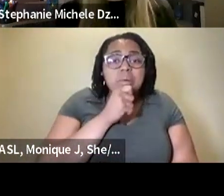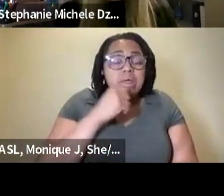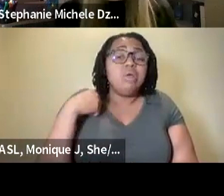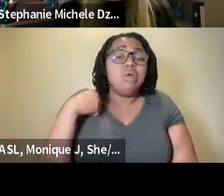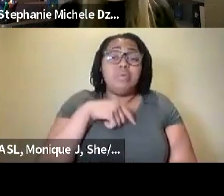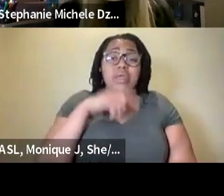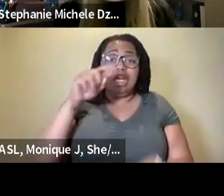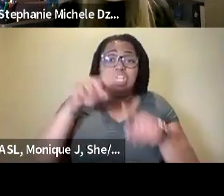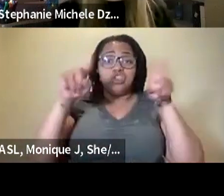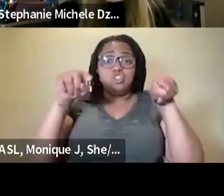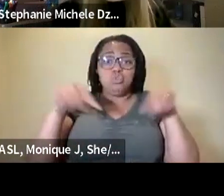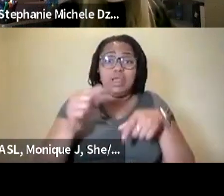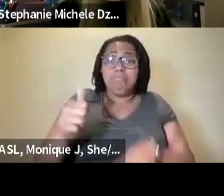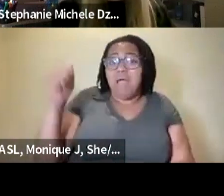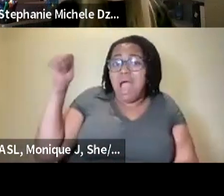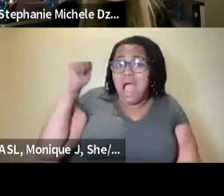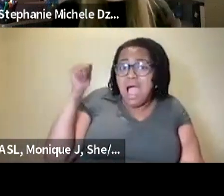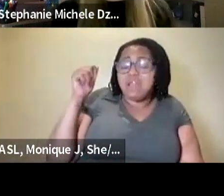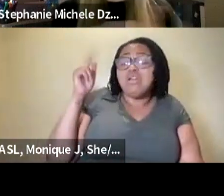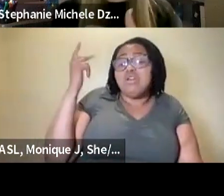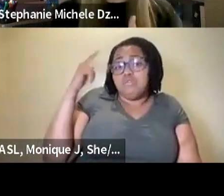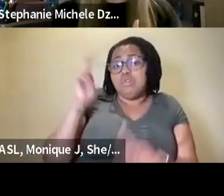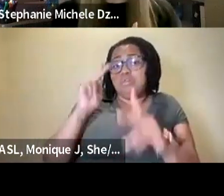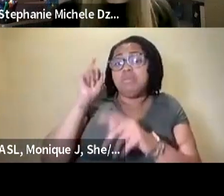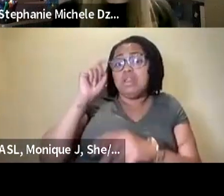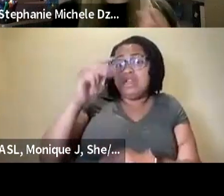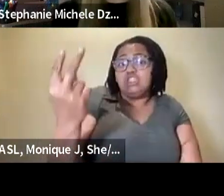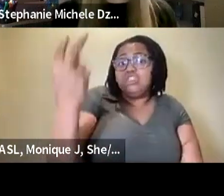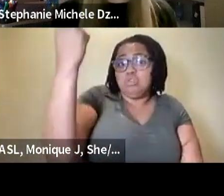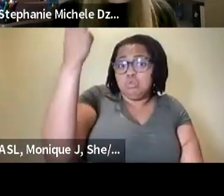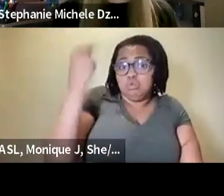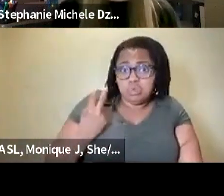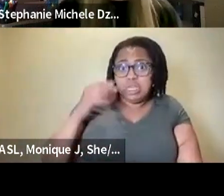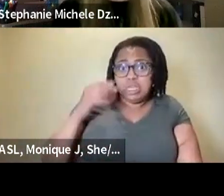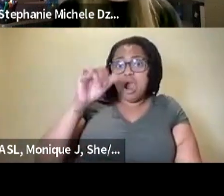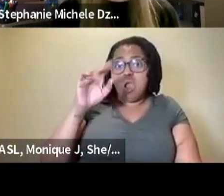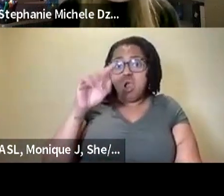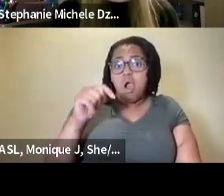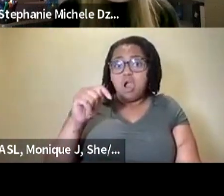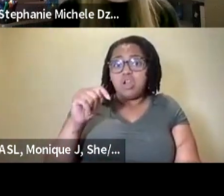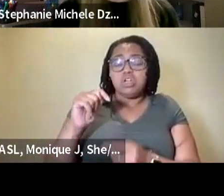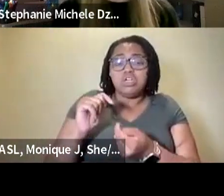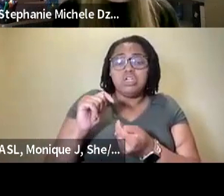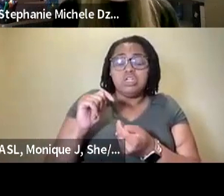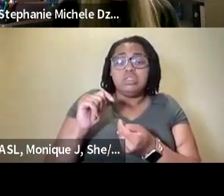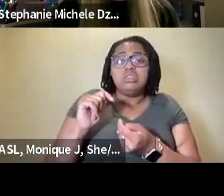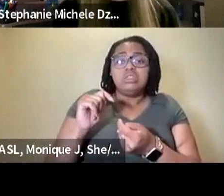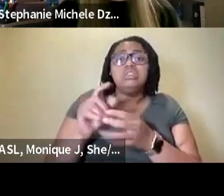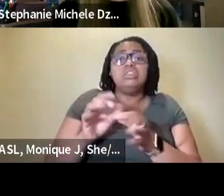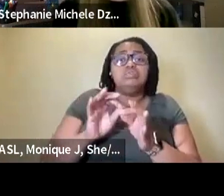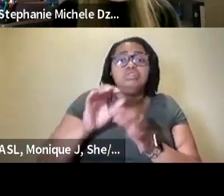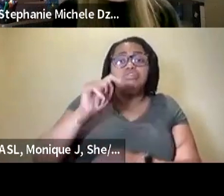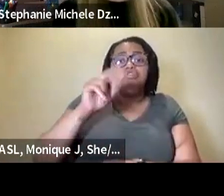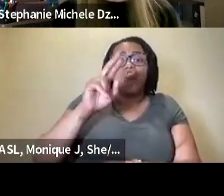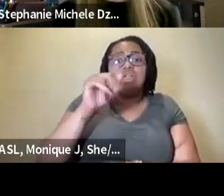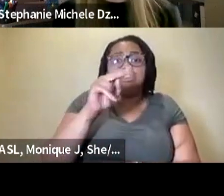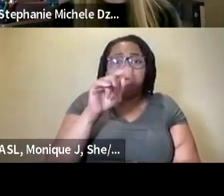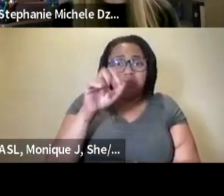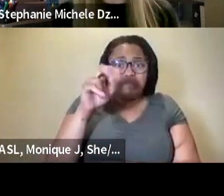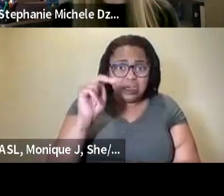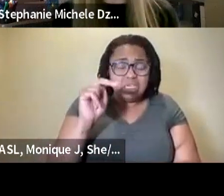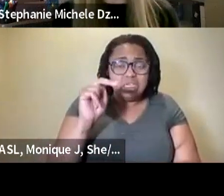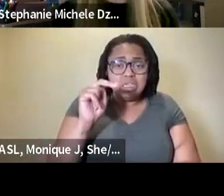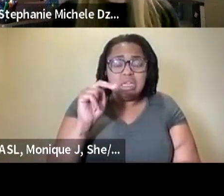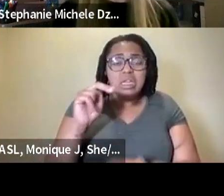so that people that need to read the CART transcription can do so. So it's going to be much better. I'm going to say not even in the